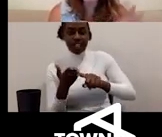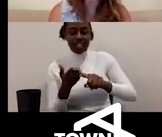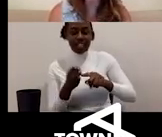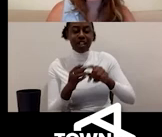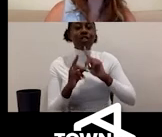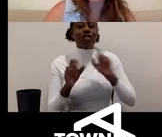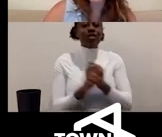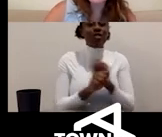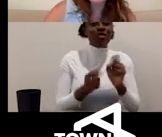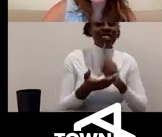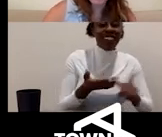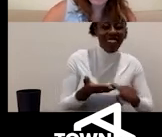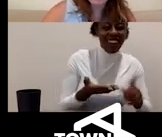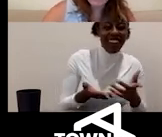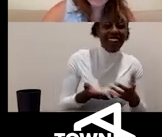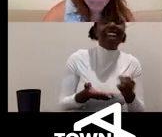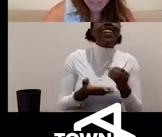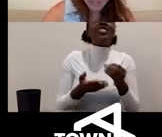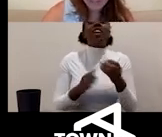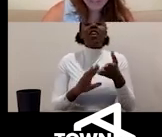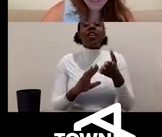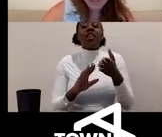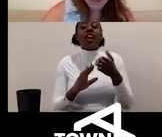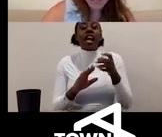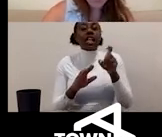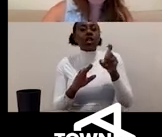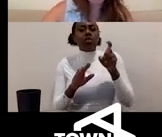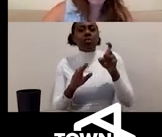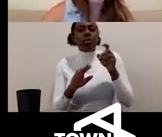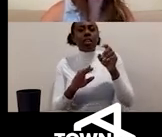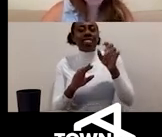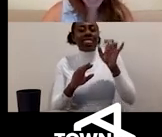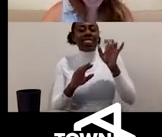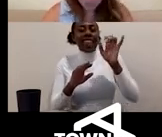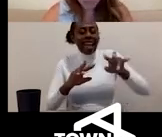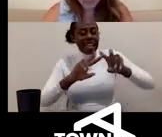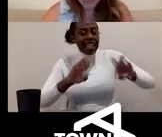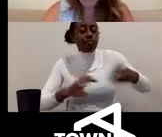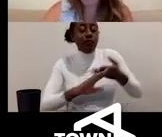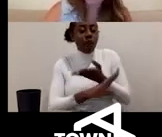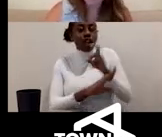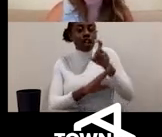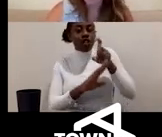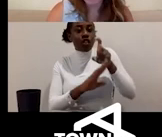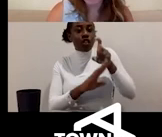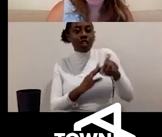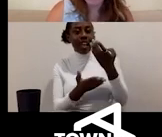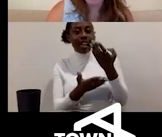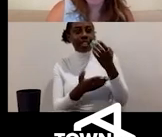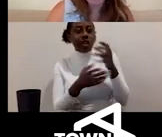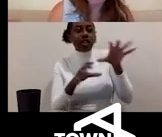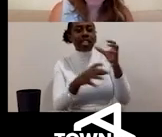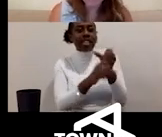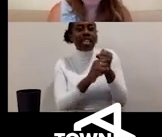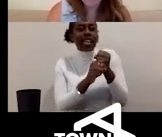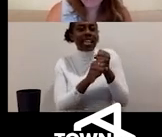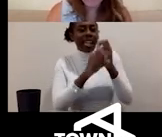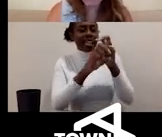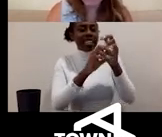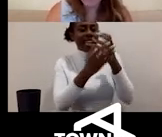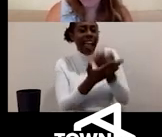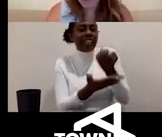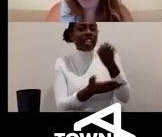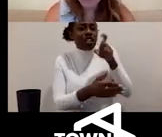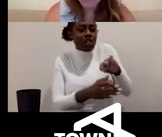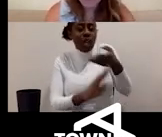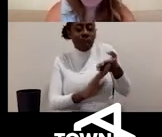long before you actually need to find evidence to open an actual investigation. I'm sorry, I know the language is weird, but